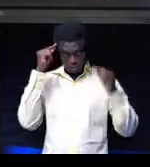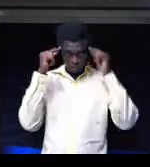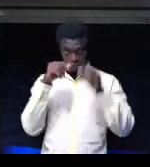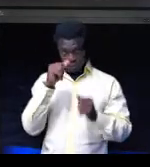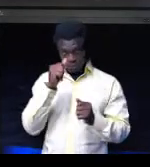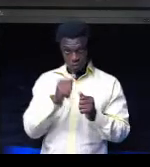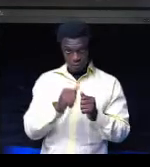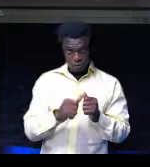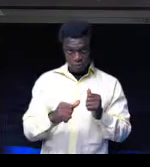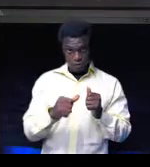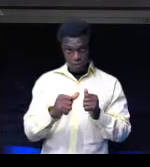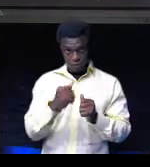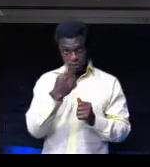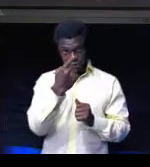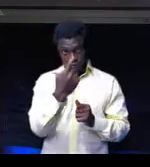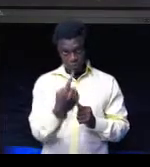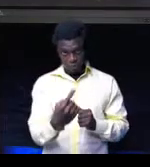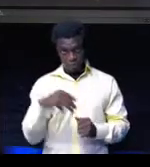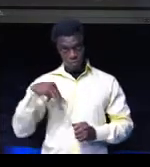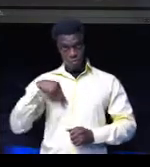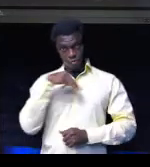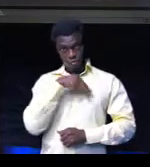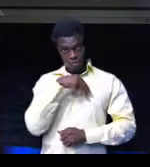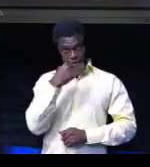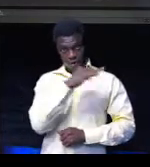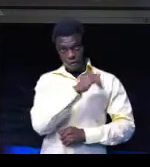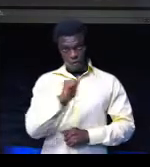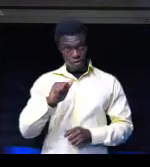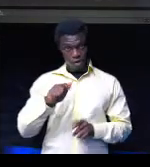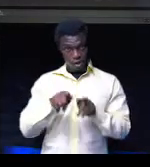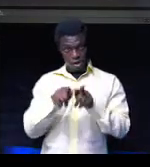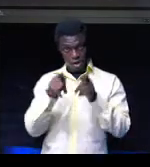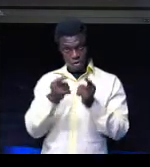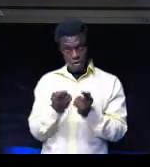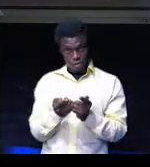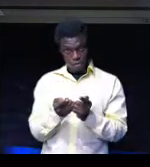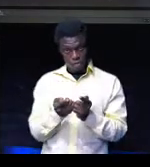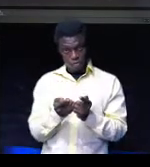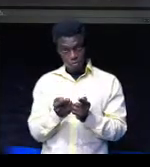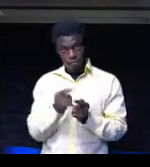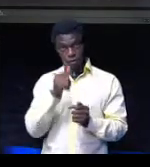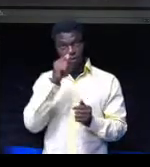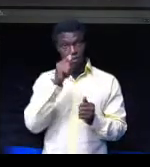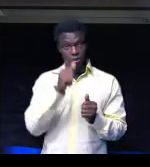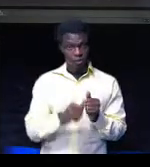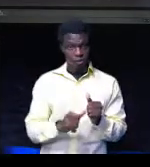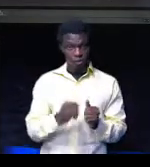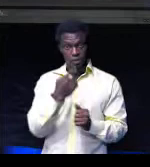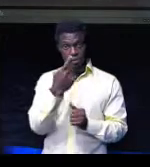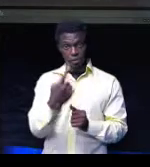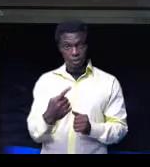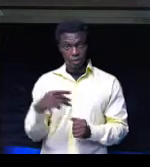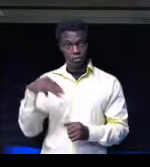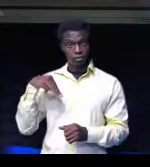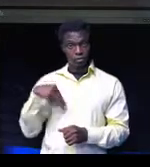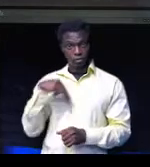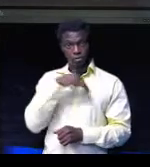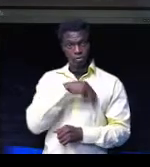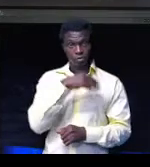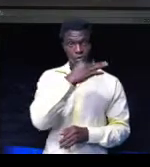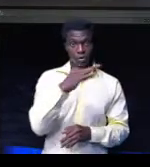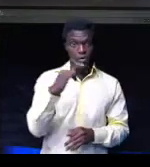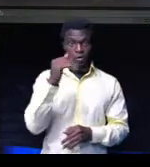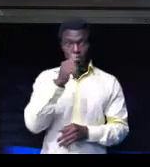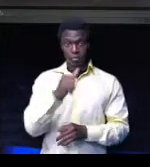each single member of a group. These are words concerning each single